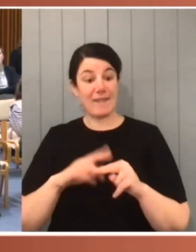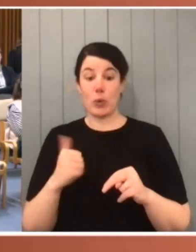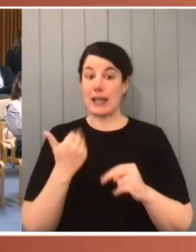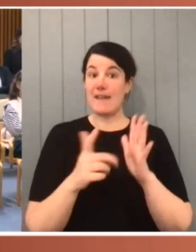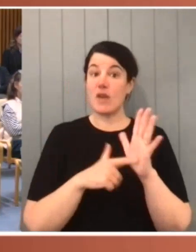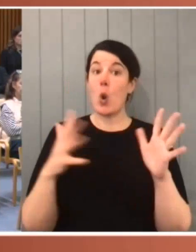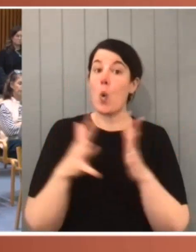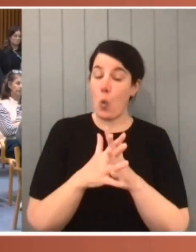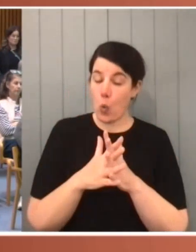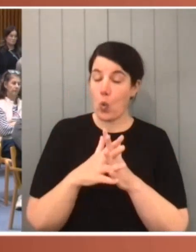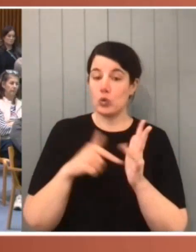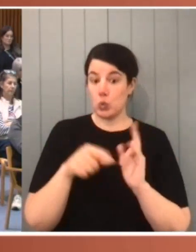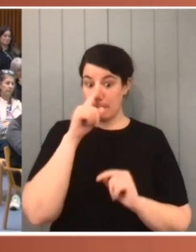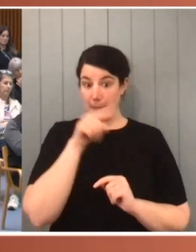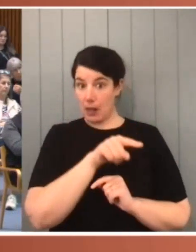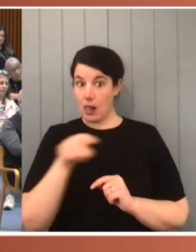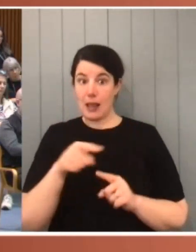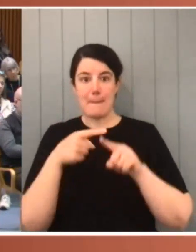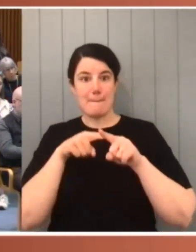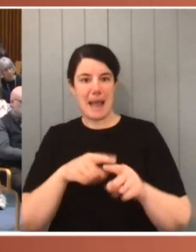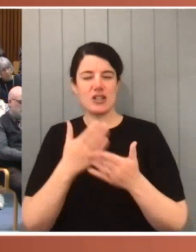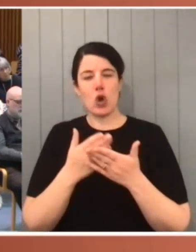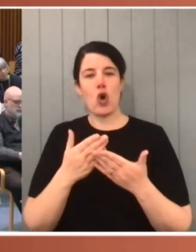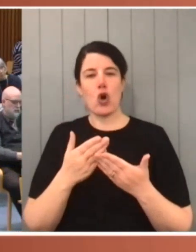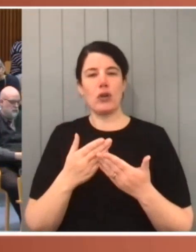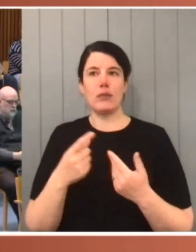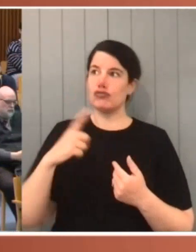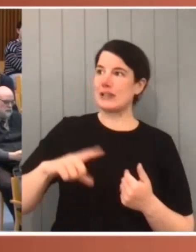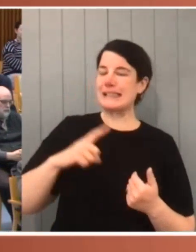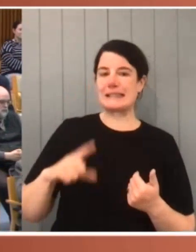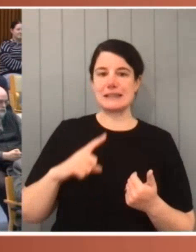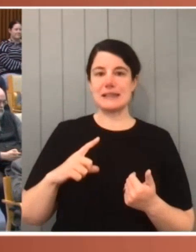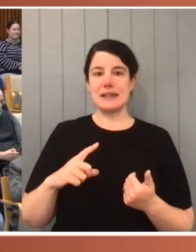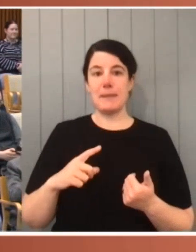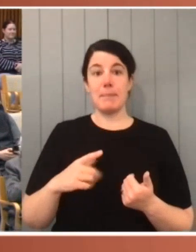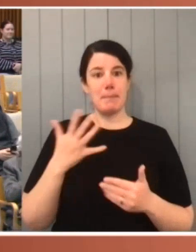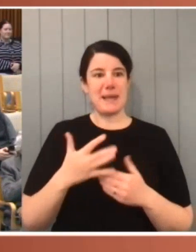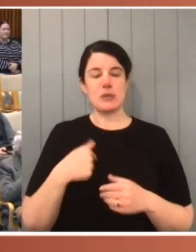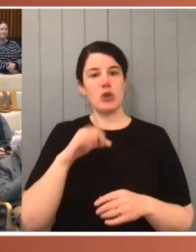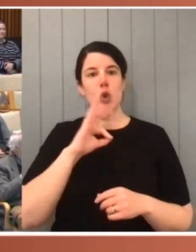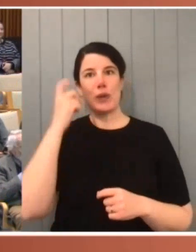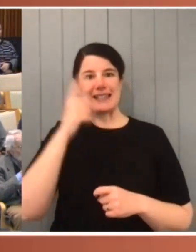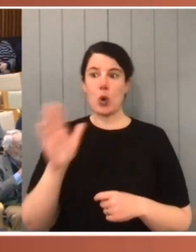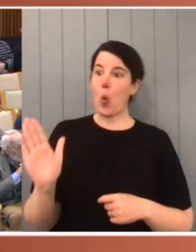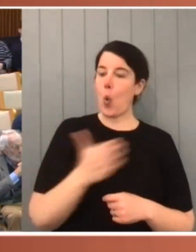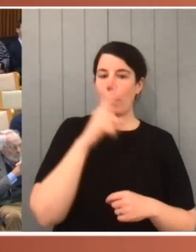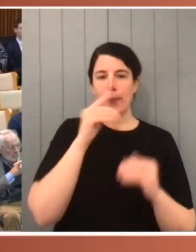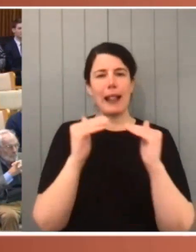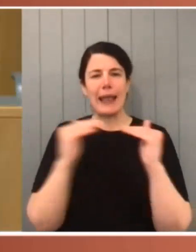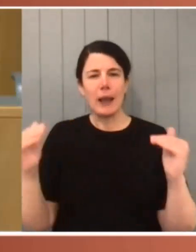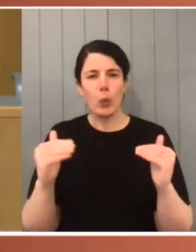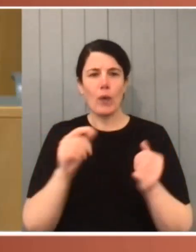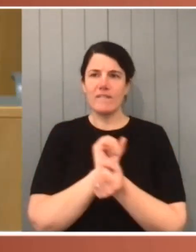citizens based on these controversial arguments, we fail to treat them as free and equal citizens. We fail to treat them as